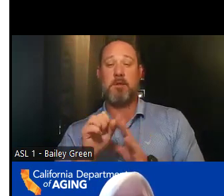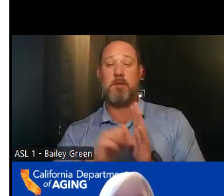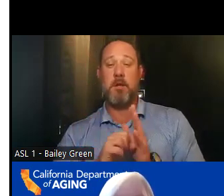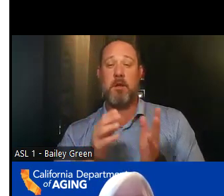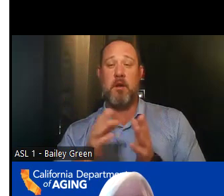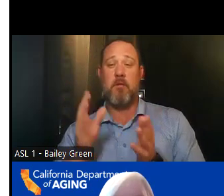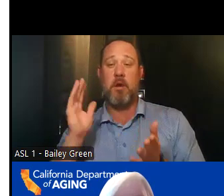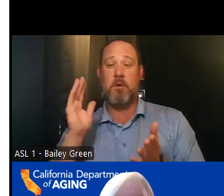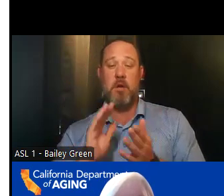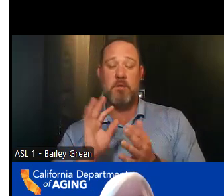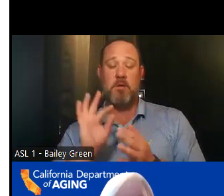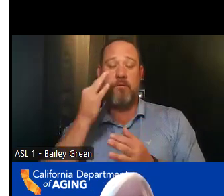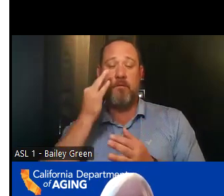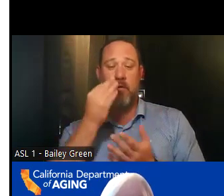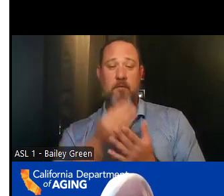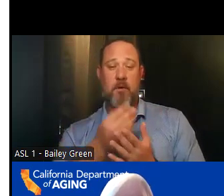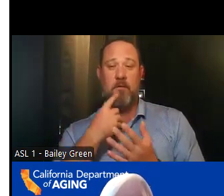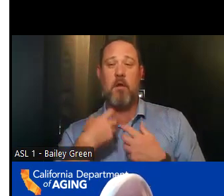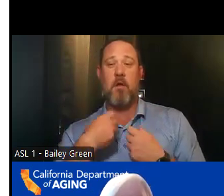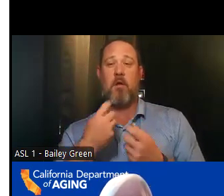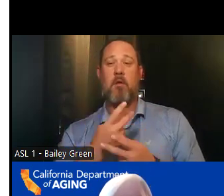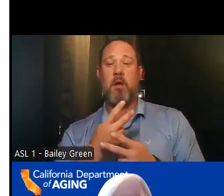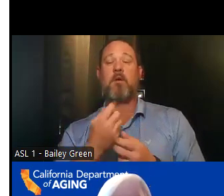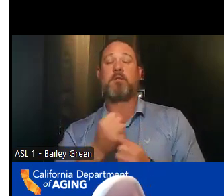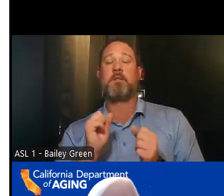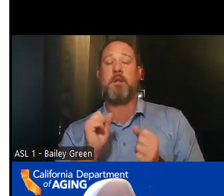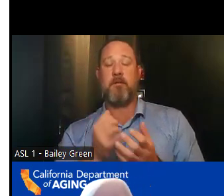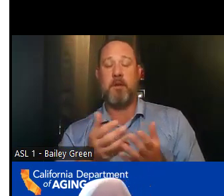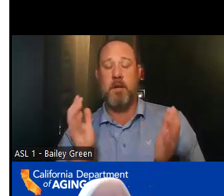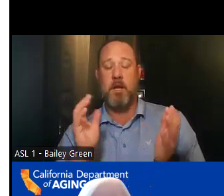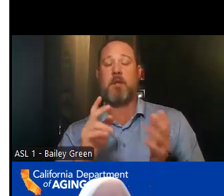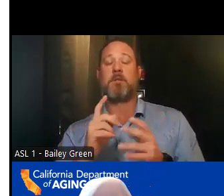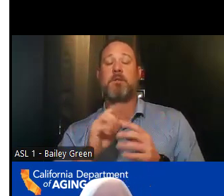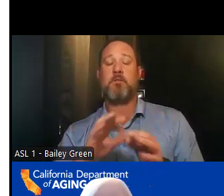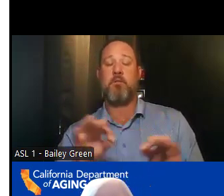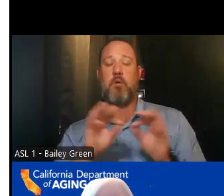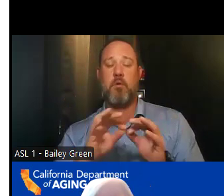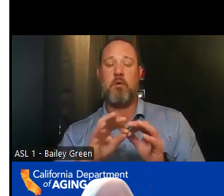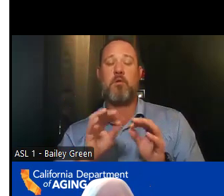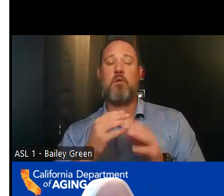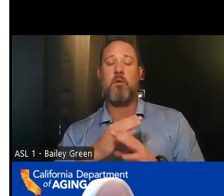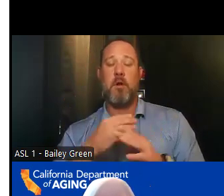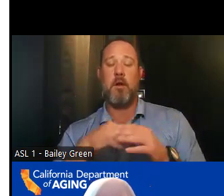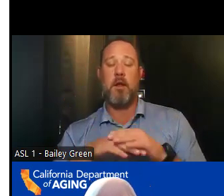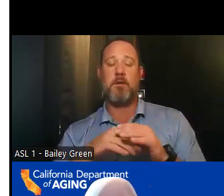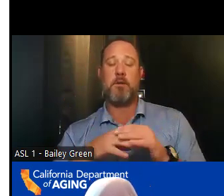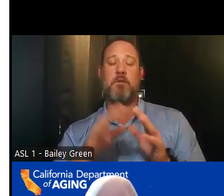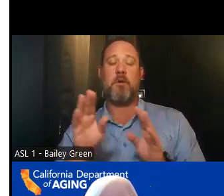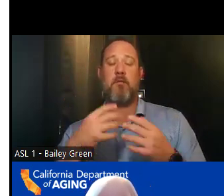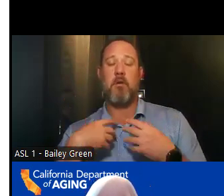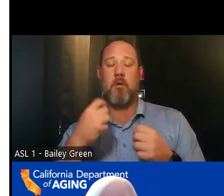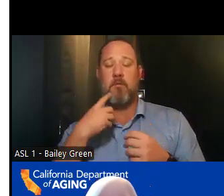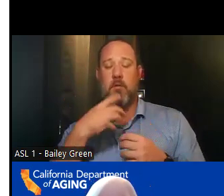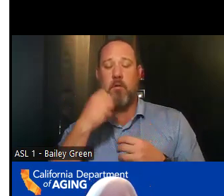the reductions in federal funding for the healthcare and social safety nets, it's critical to protect access to behavioral health services and supports for older